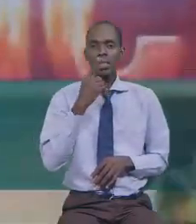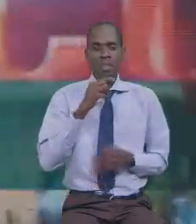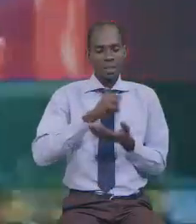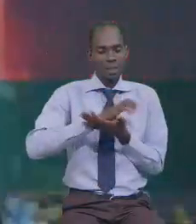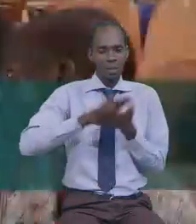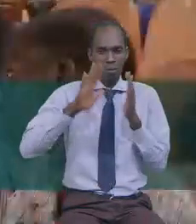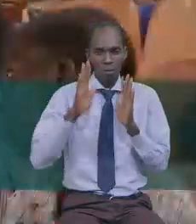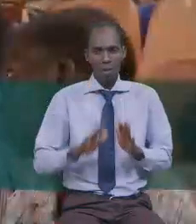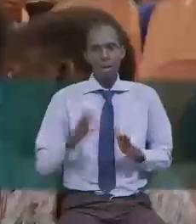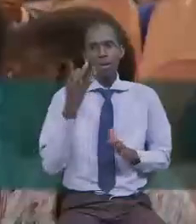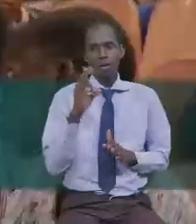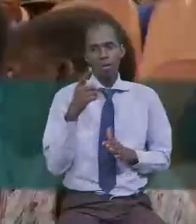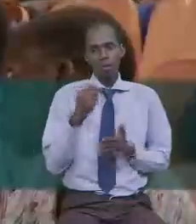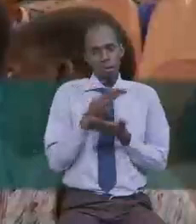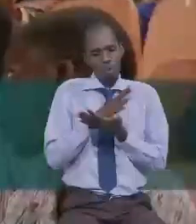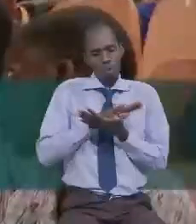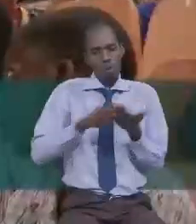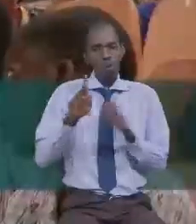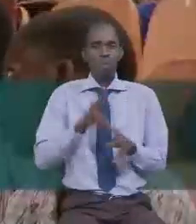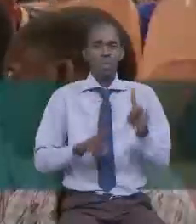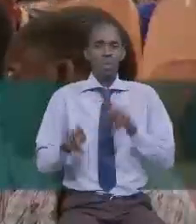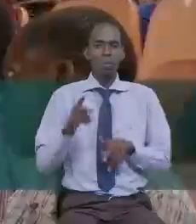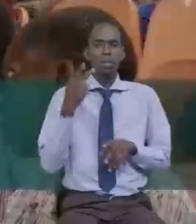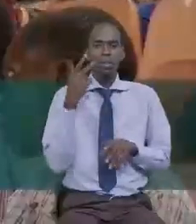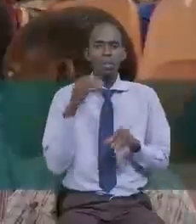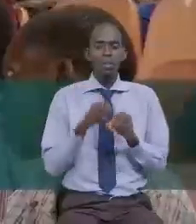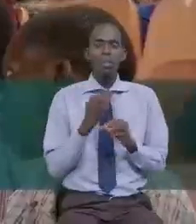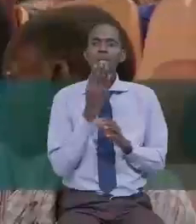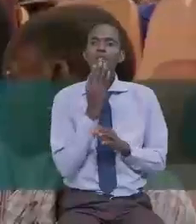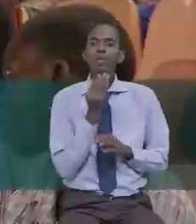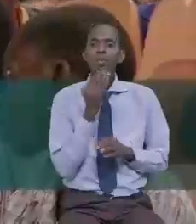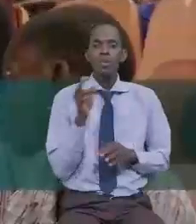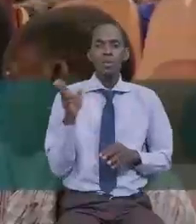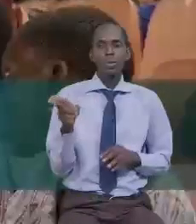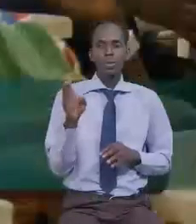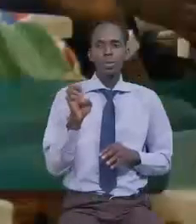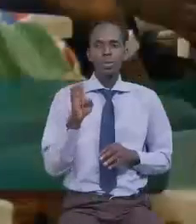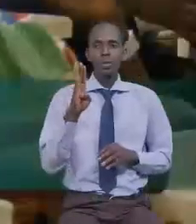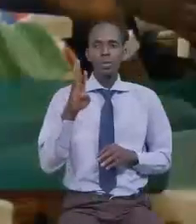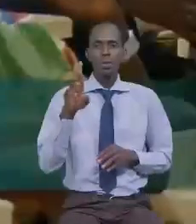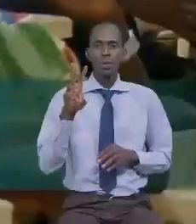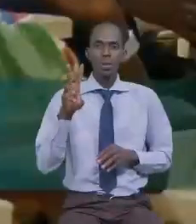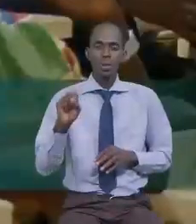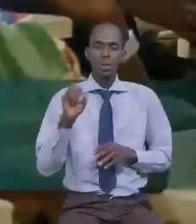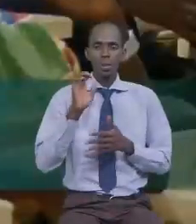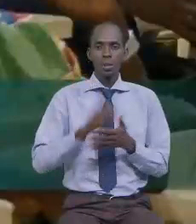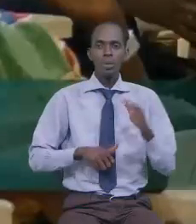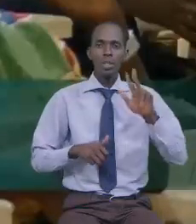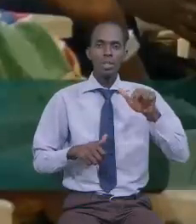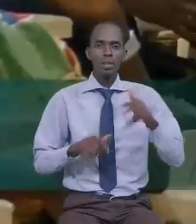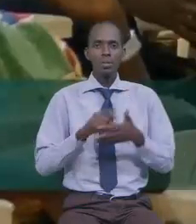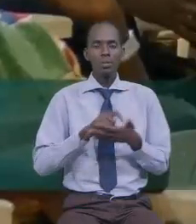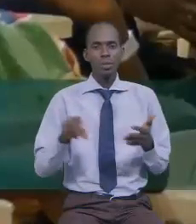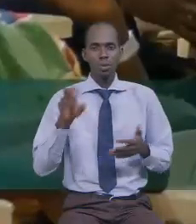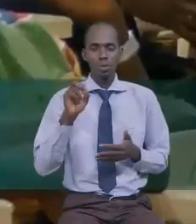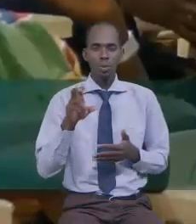It tells us in Hebrews chapter 13, reading from verse 12. Hebrews 13